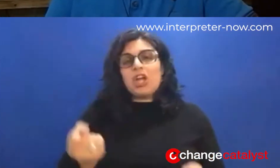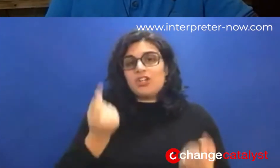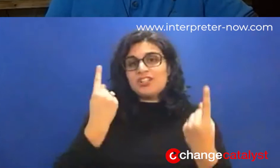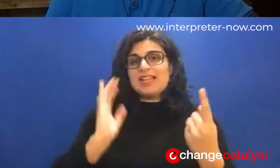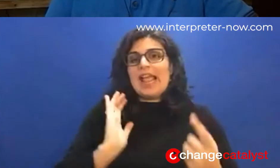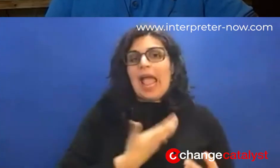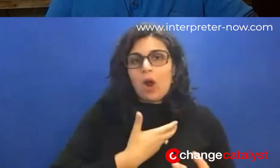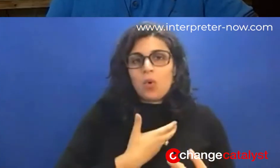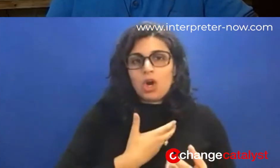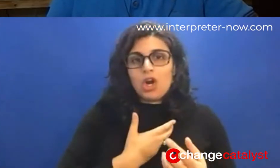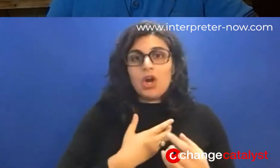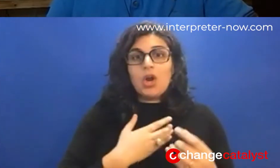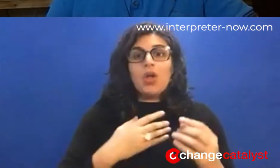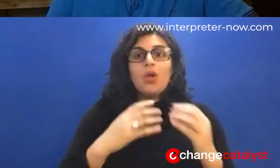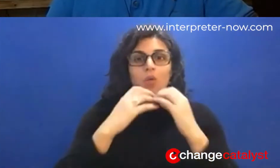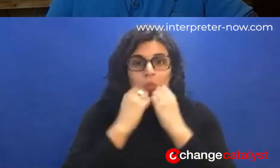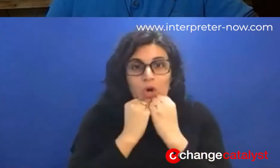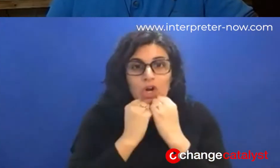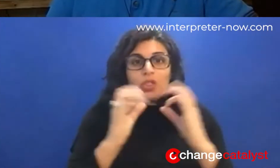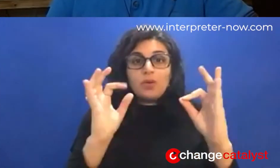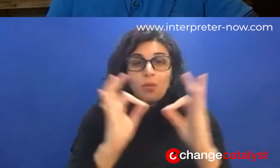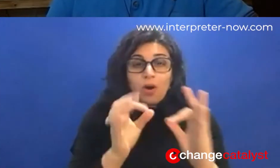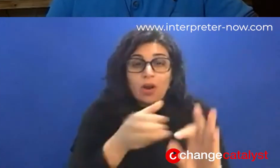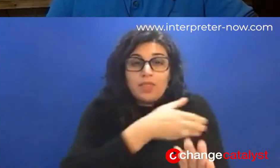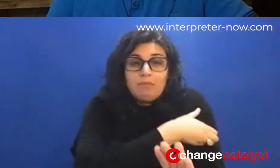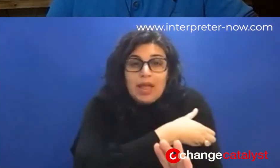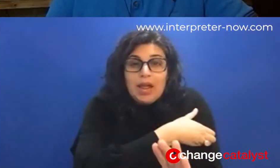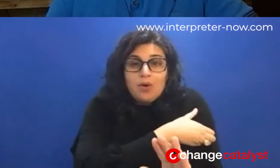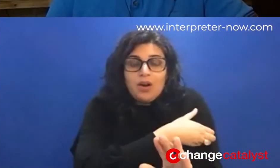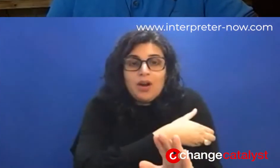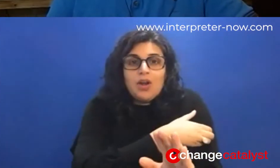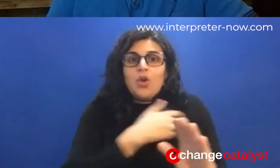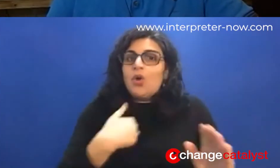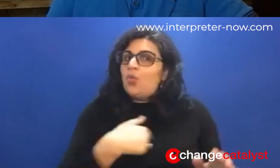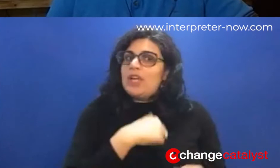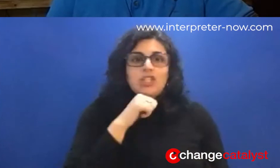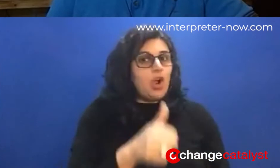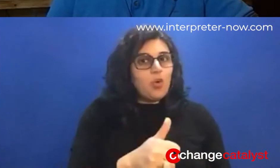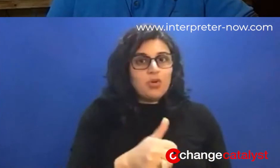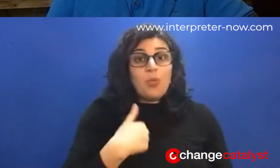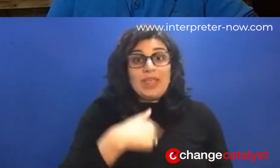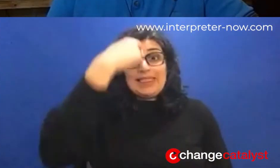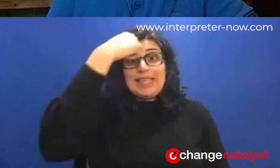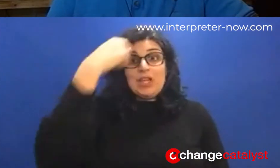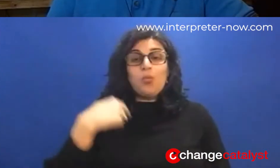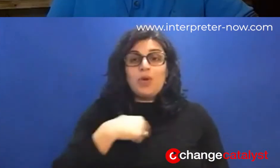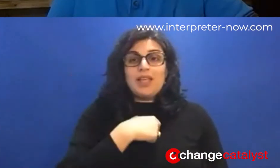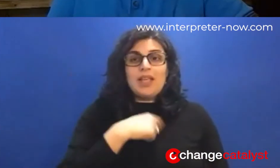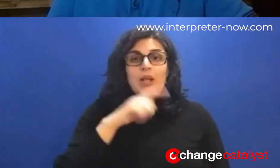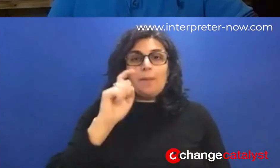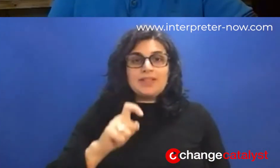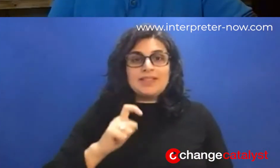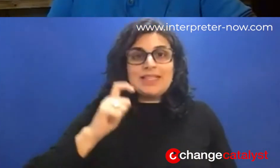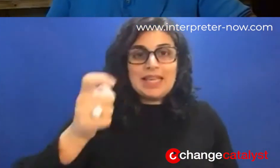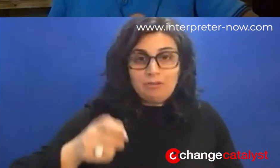worth and power. And sometimes I believe we don't. We don't. Right. We think we have to get permission. And no, we